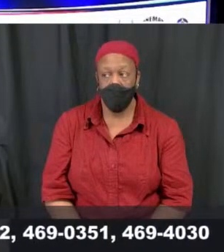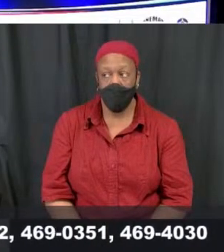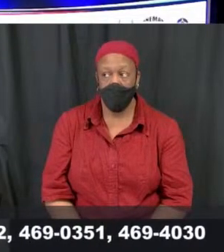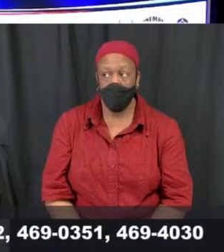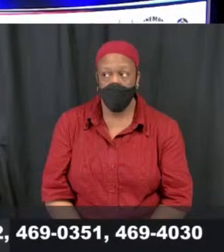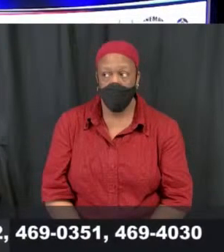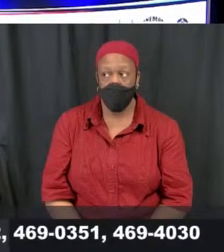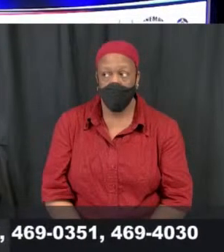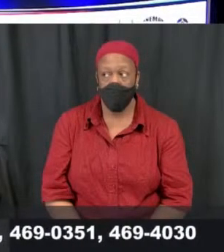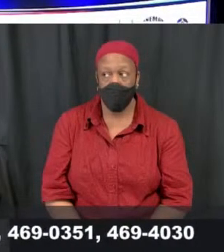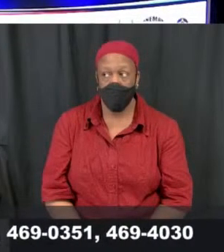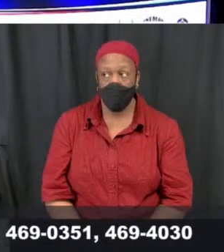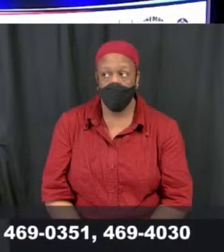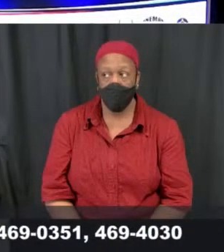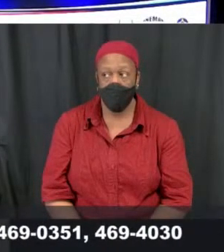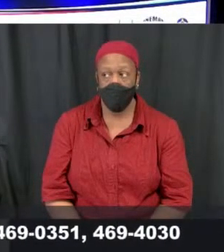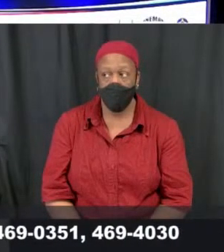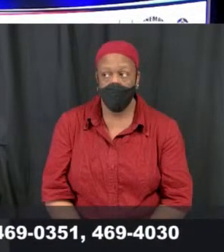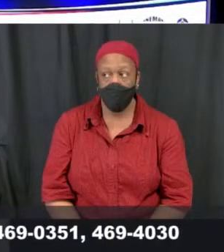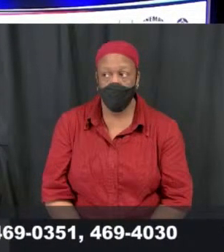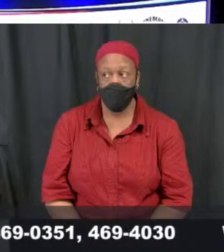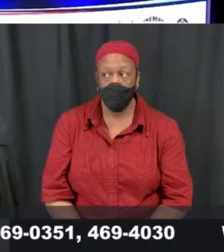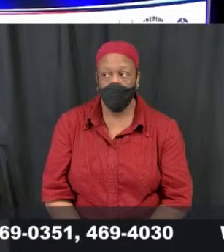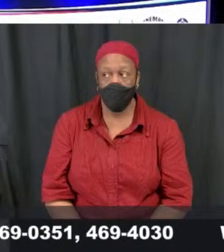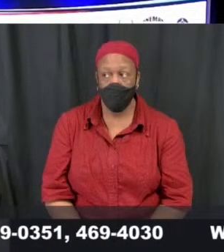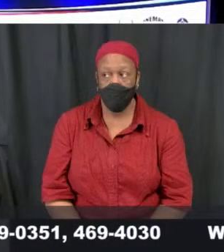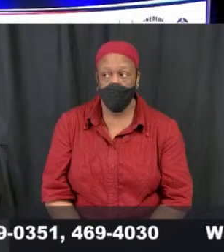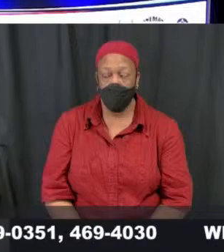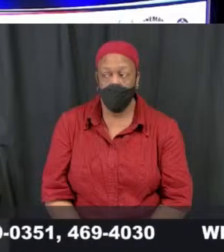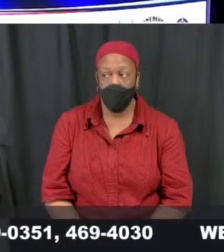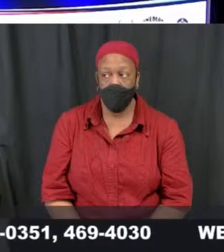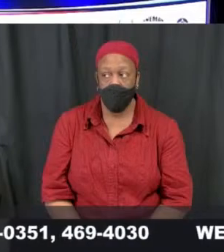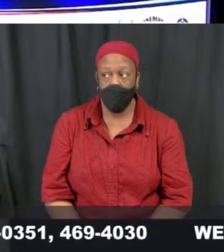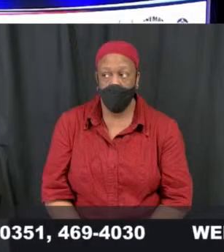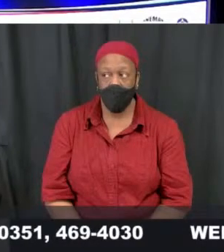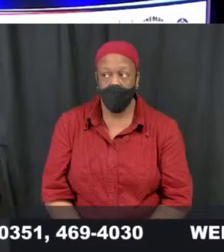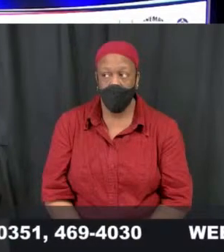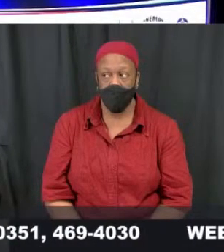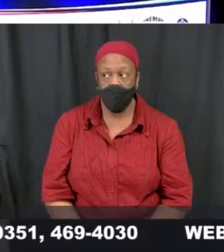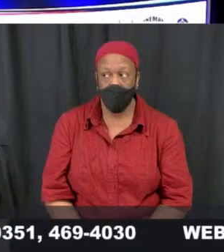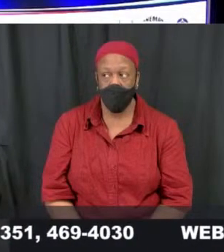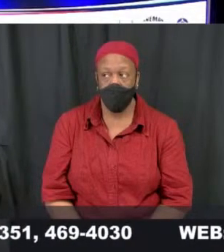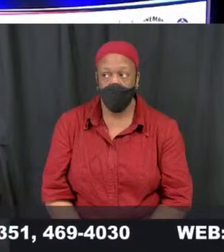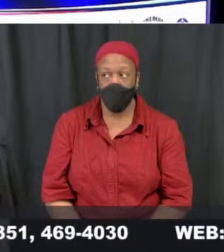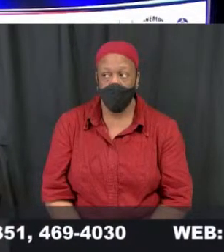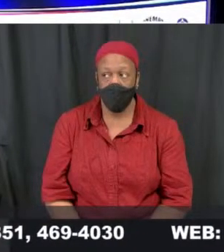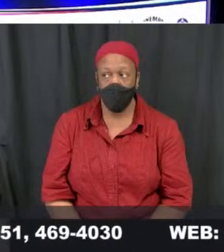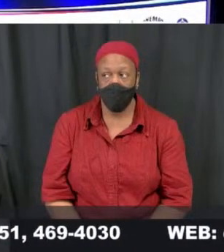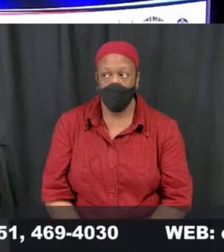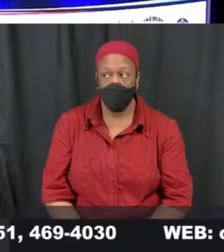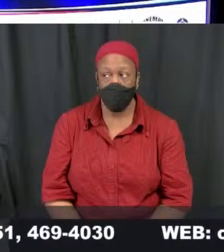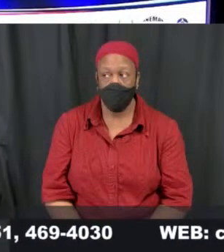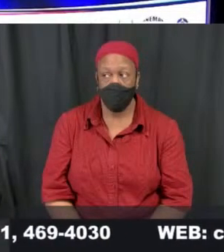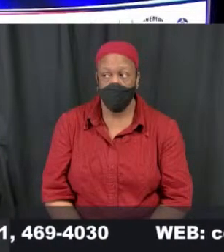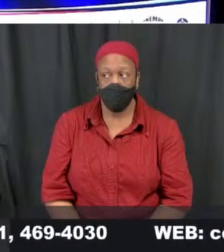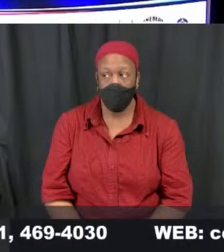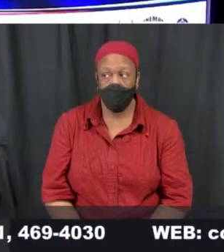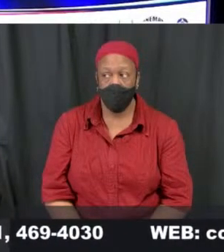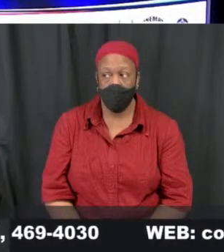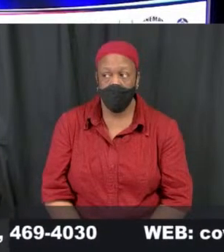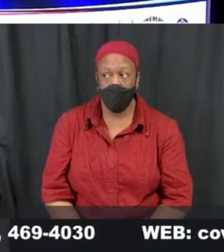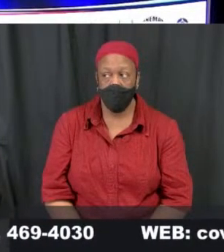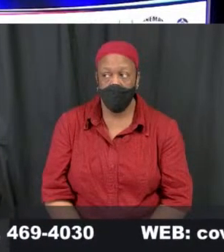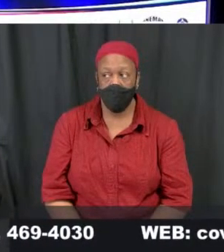I'll ask them in succession because they're all somehow related. When is the